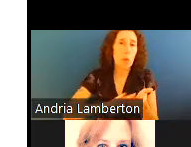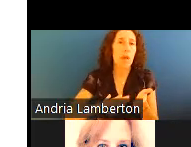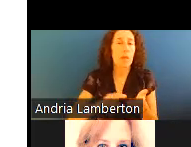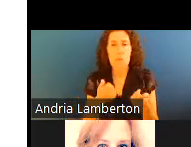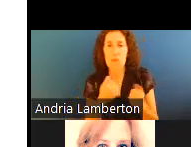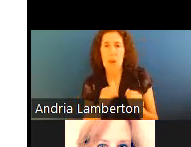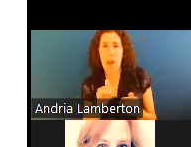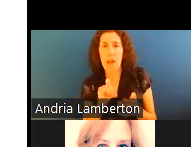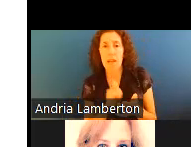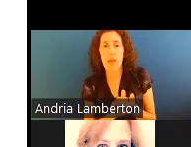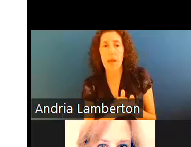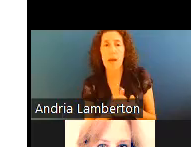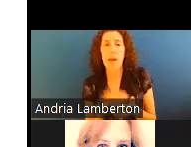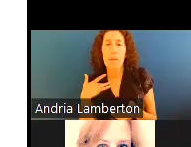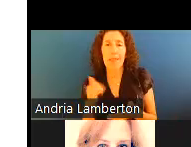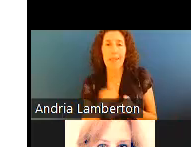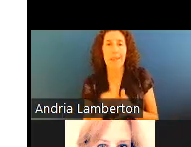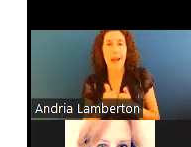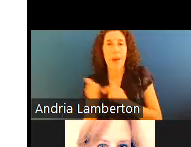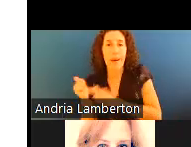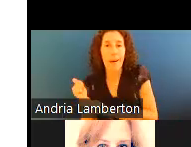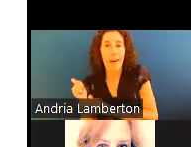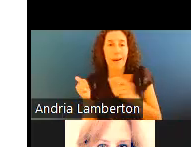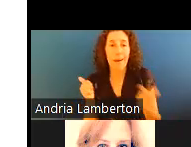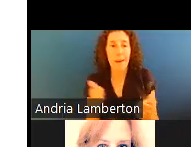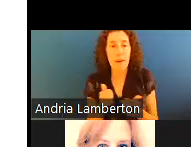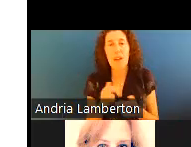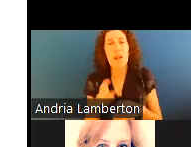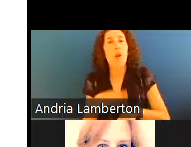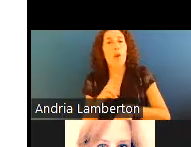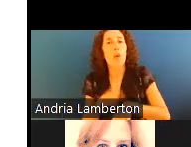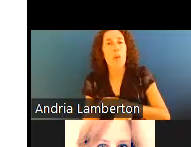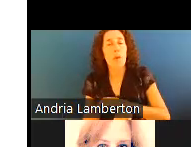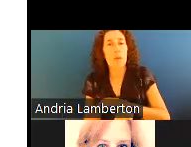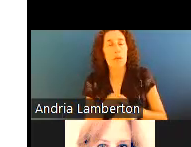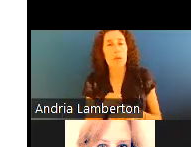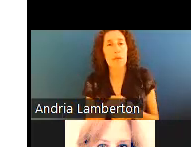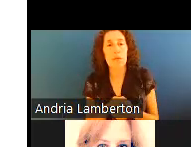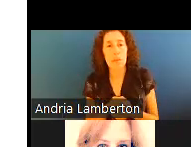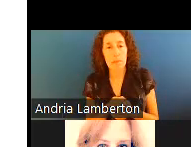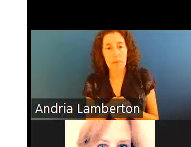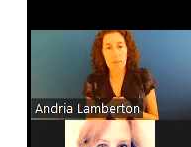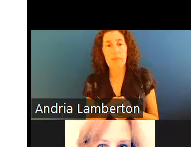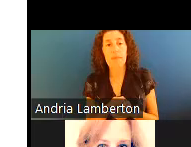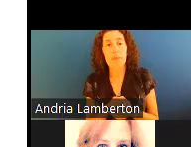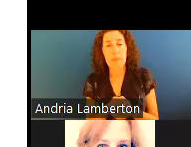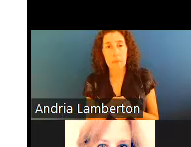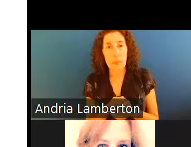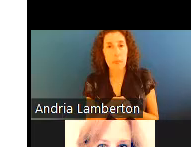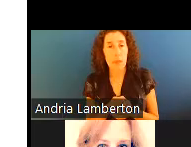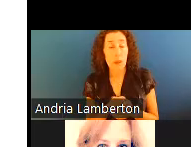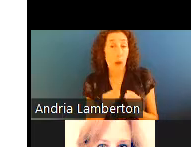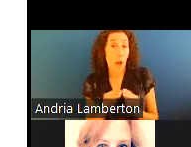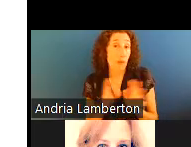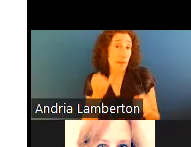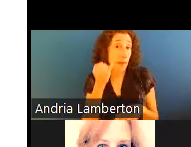important to let them know that this is normal, that this is to be expected, because otherwise survivors can get very